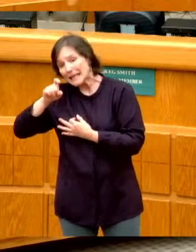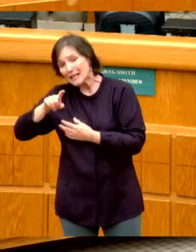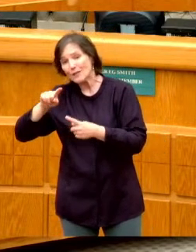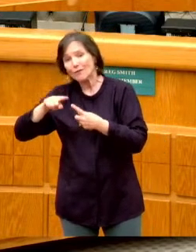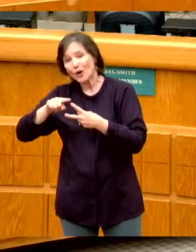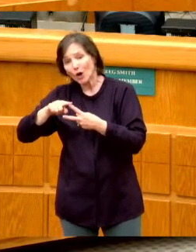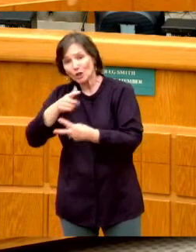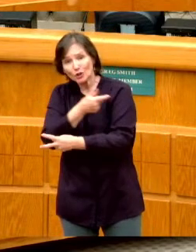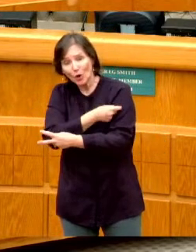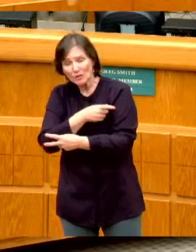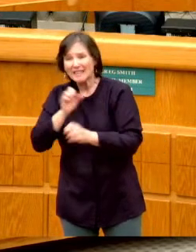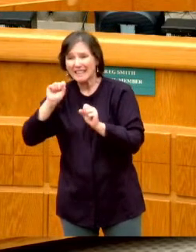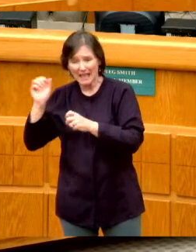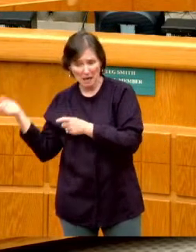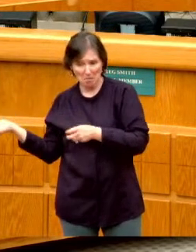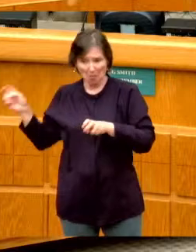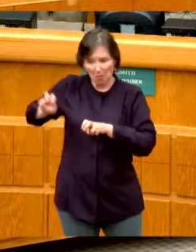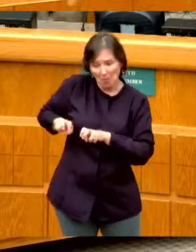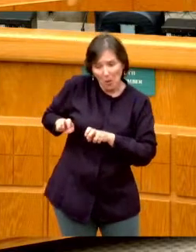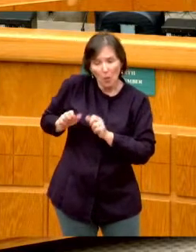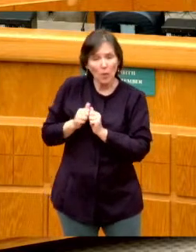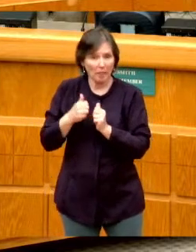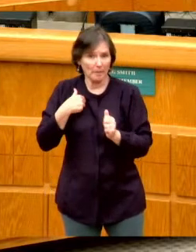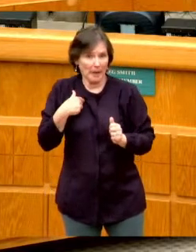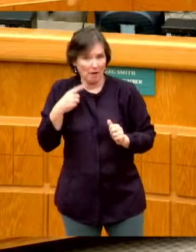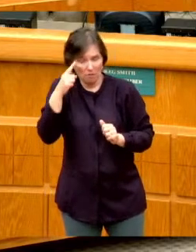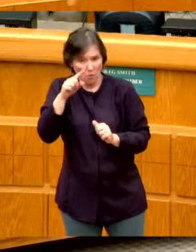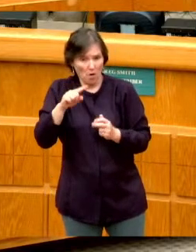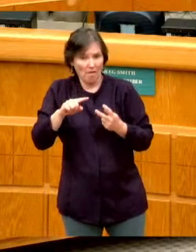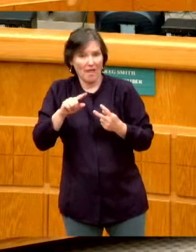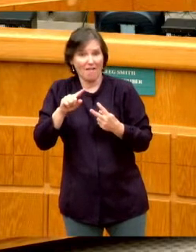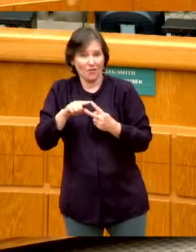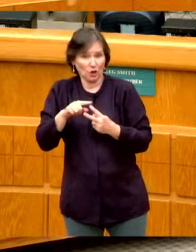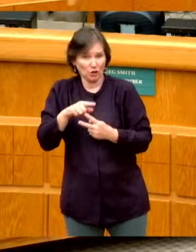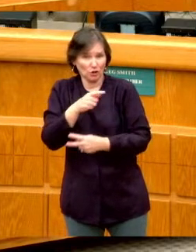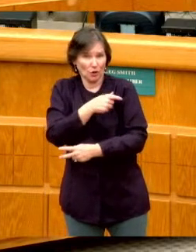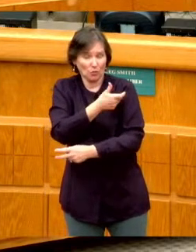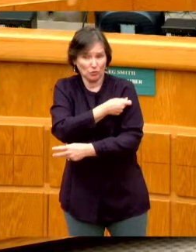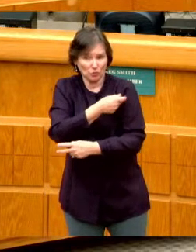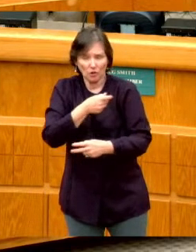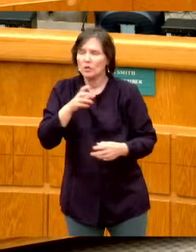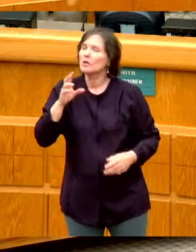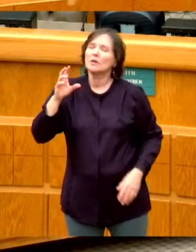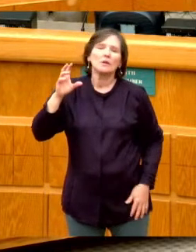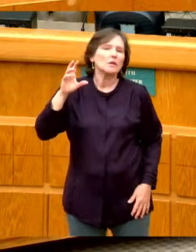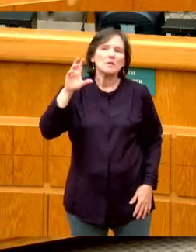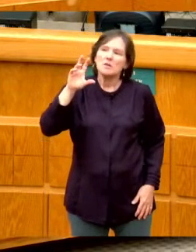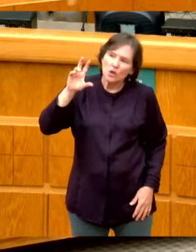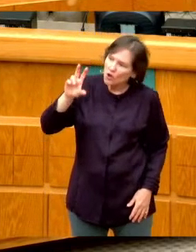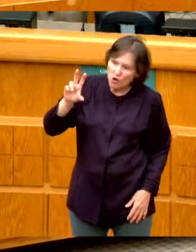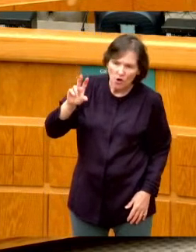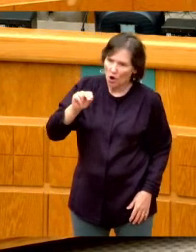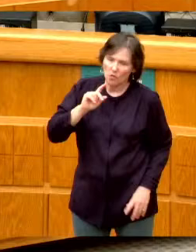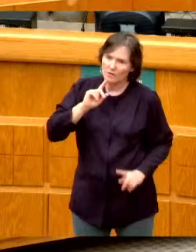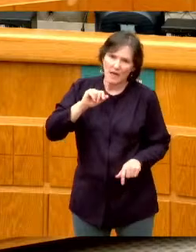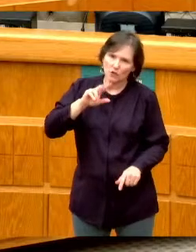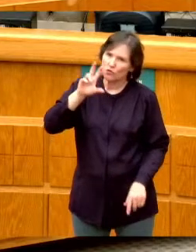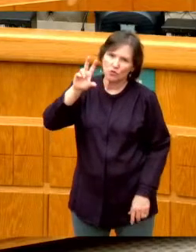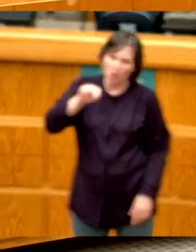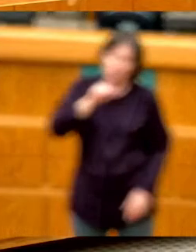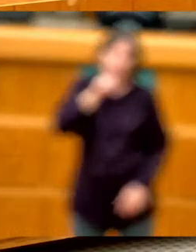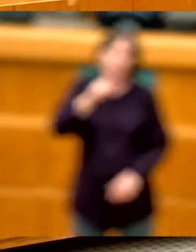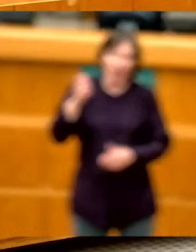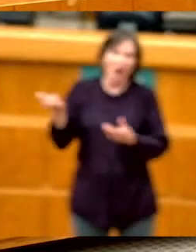no. The second dose vaccines are specifically for the people that receive their first dose vaccines 28